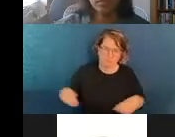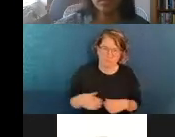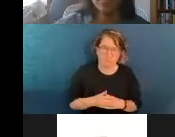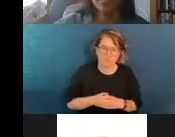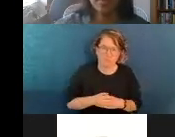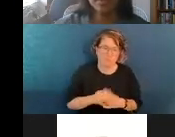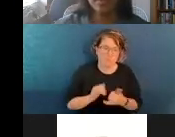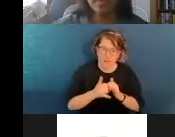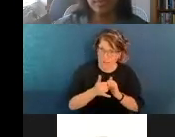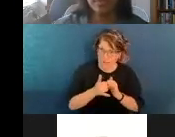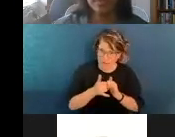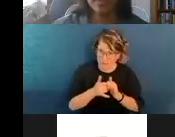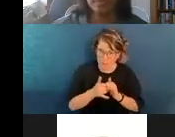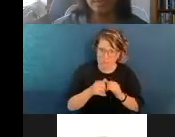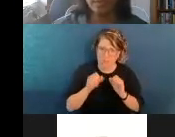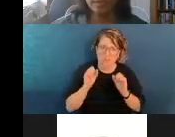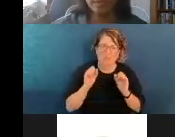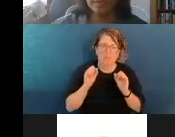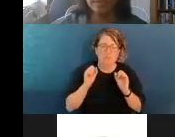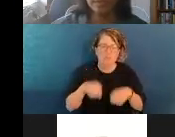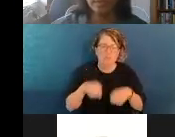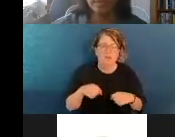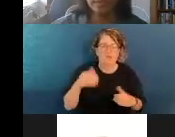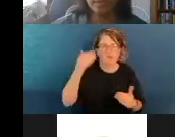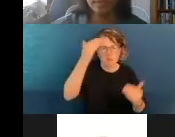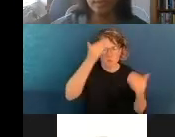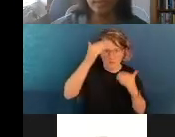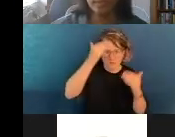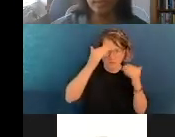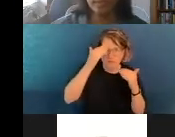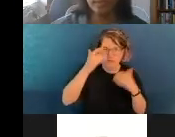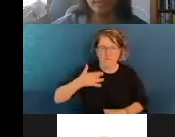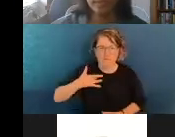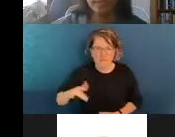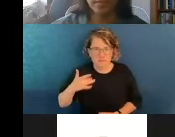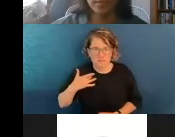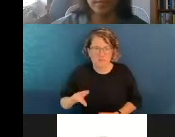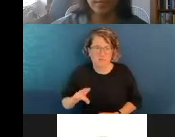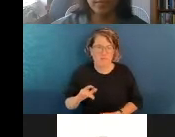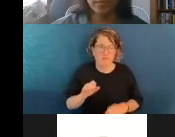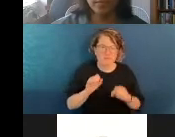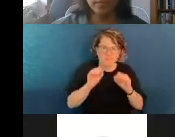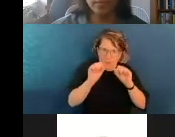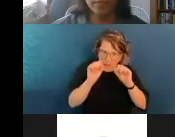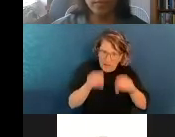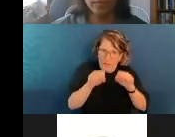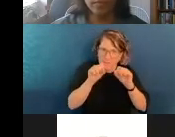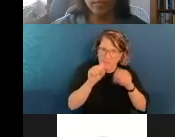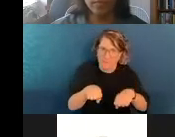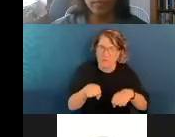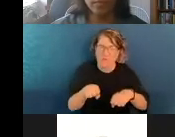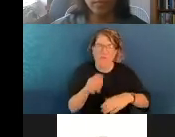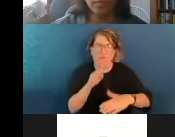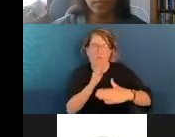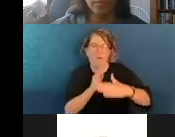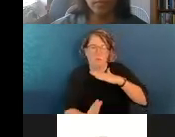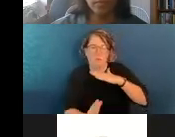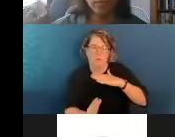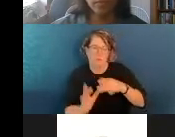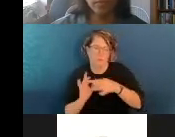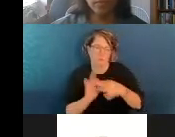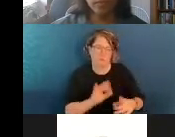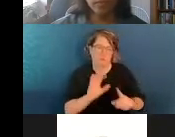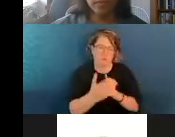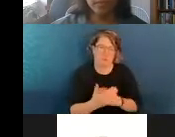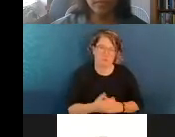awareness, sensitivity, and competency through cultural humility. Let's take a look at the meaning of each